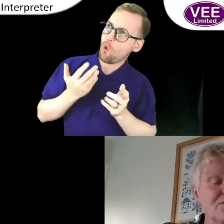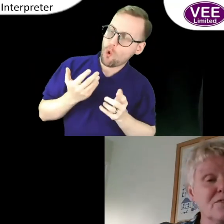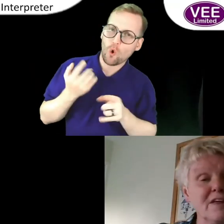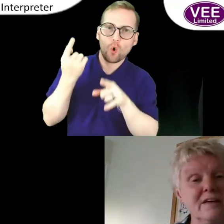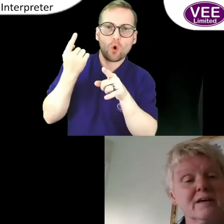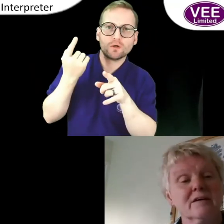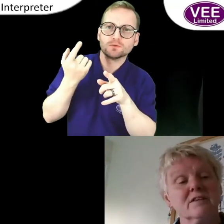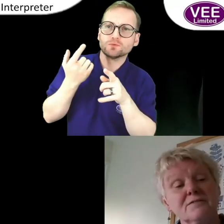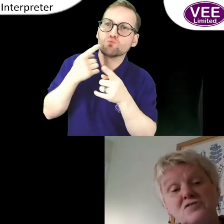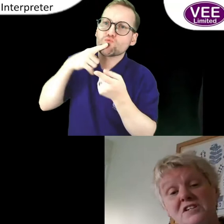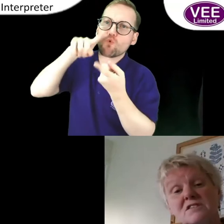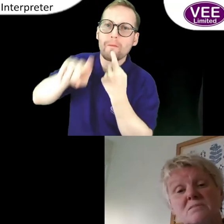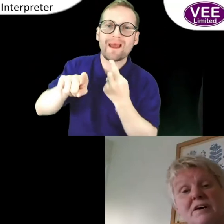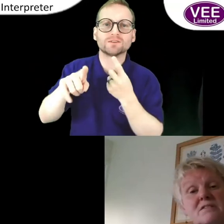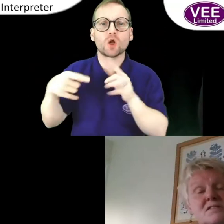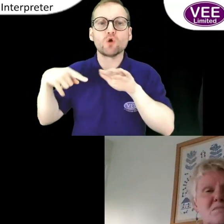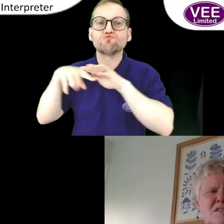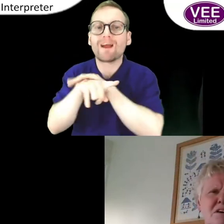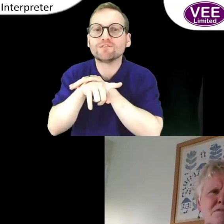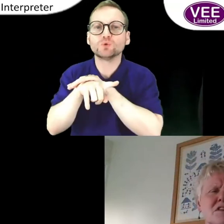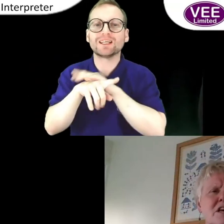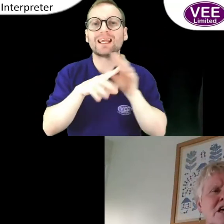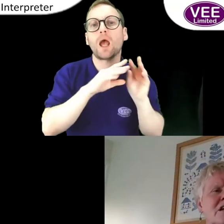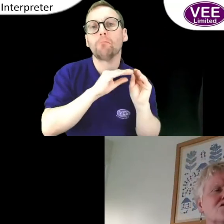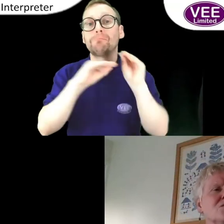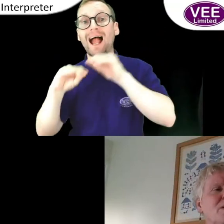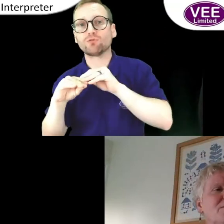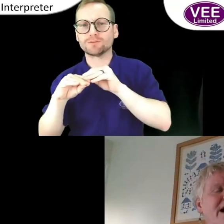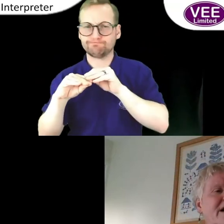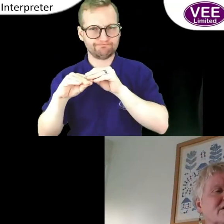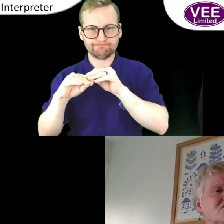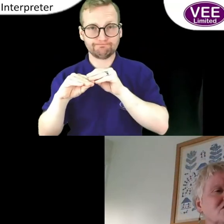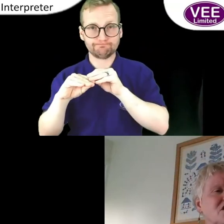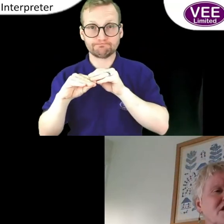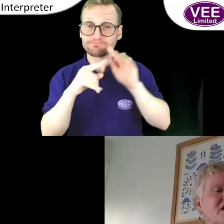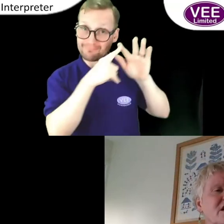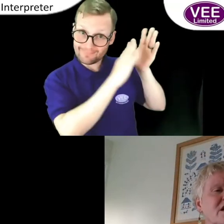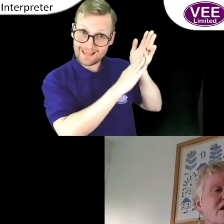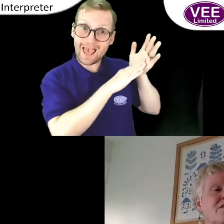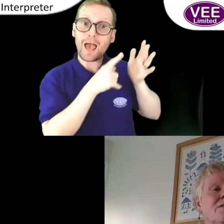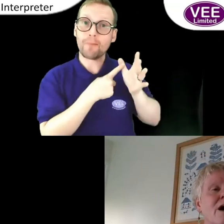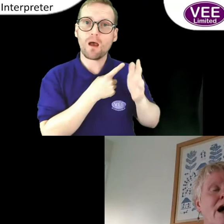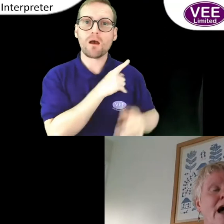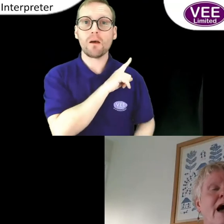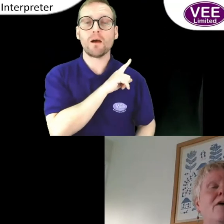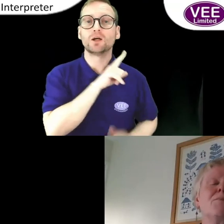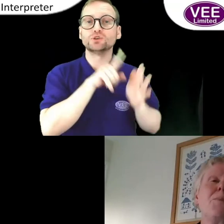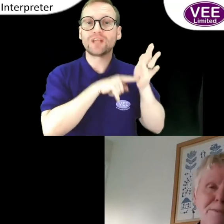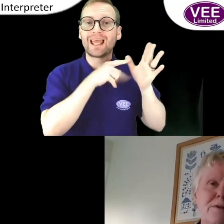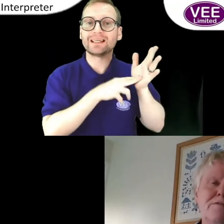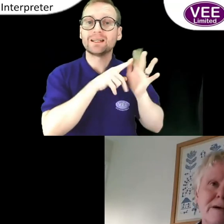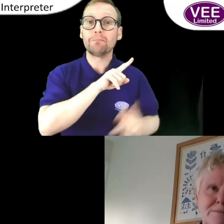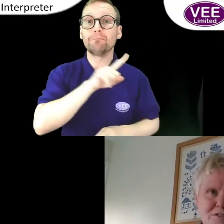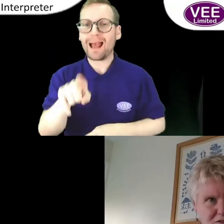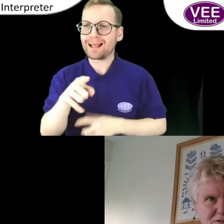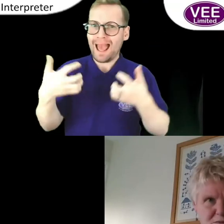of the refugees and migrants themselves. She went back to see how the